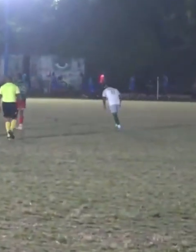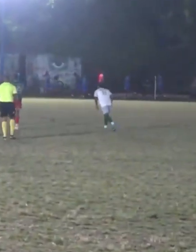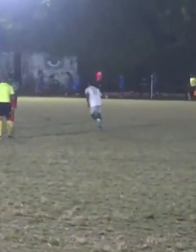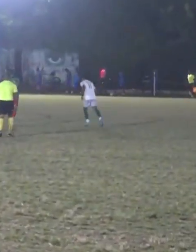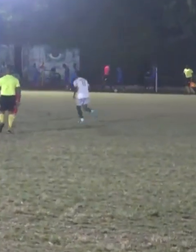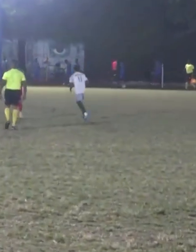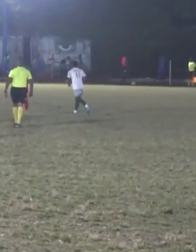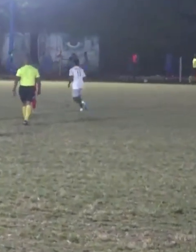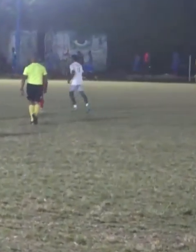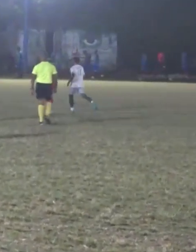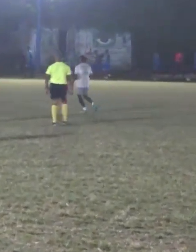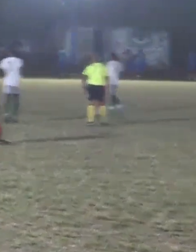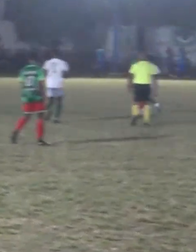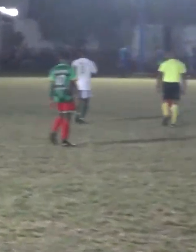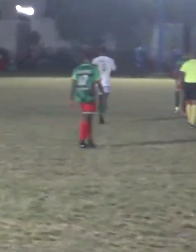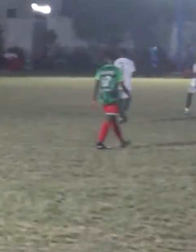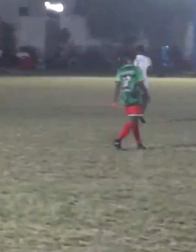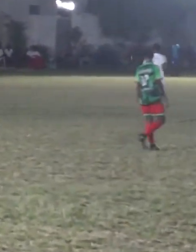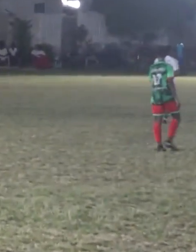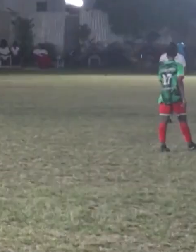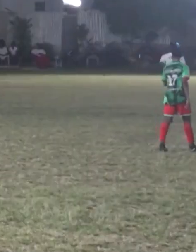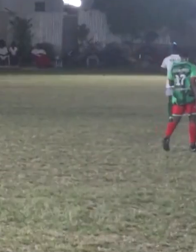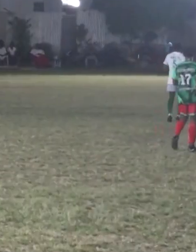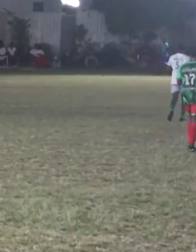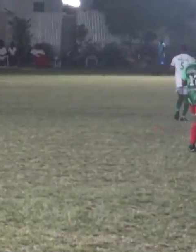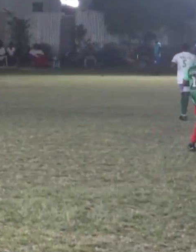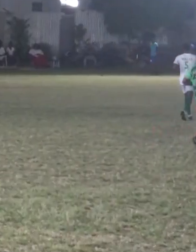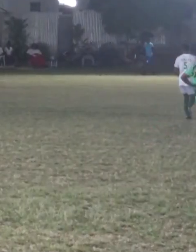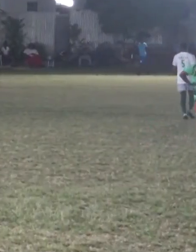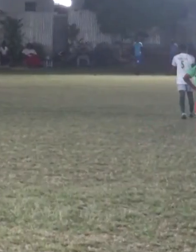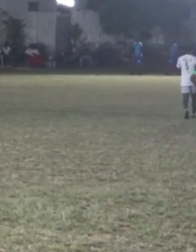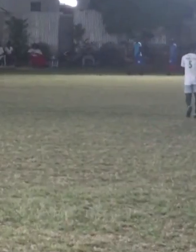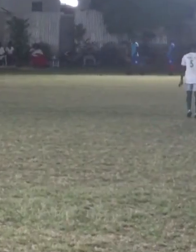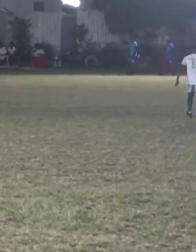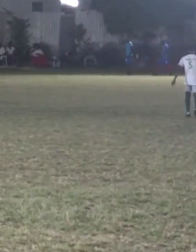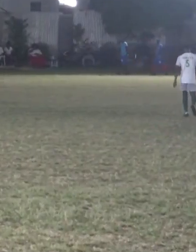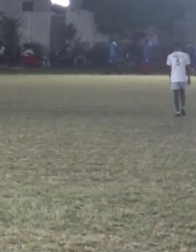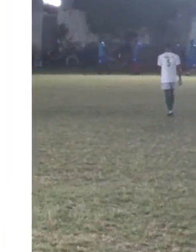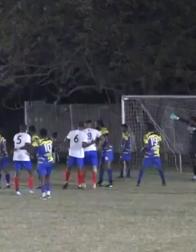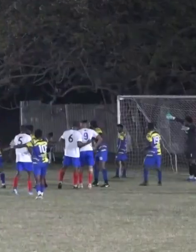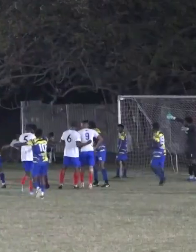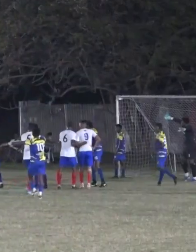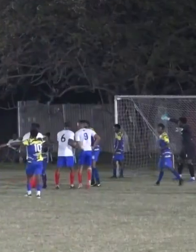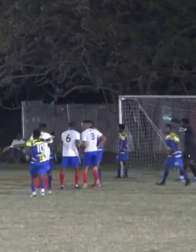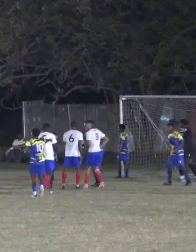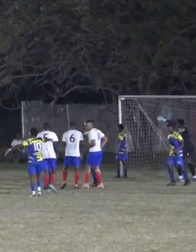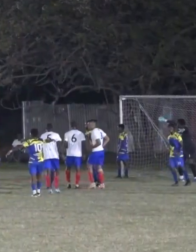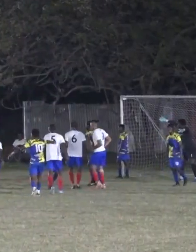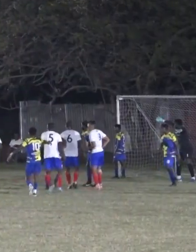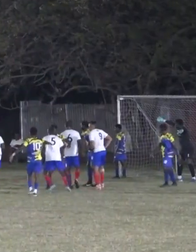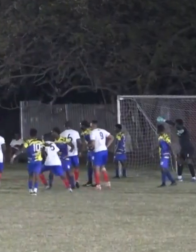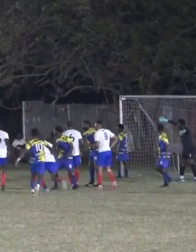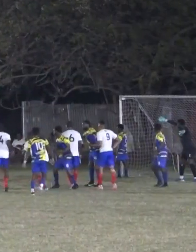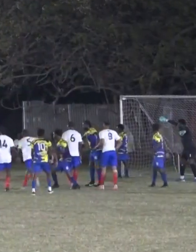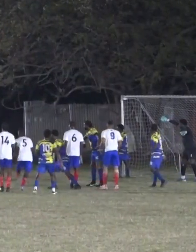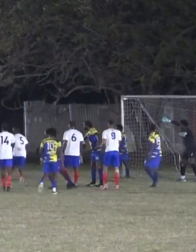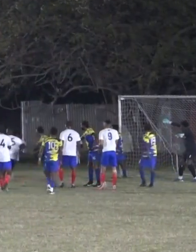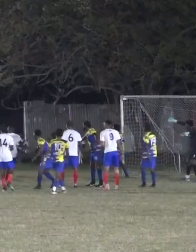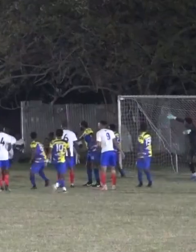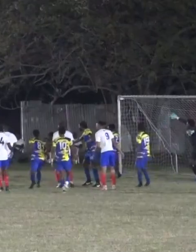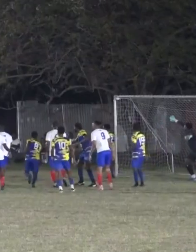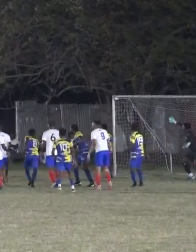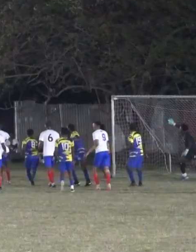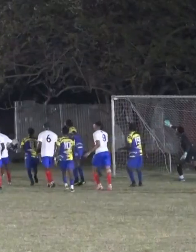it. Wales another victory under their belts, 6-1 over Silver Sands. Gall Hill would also be on the winning end, and it started